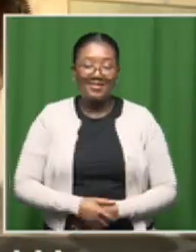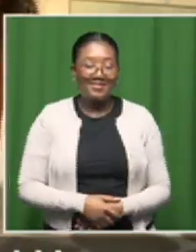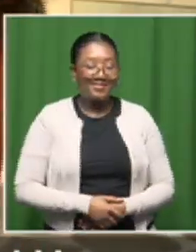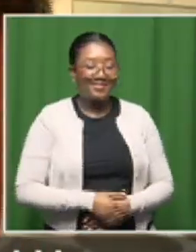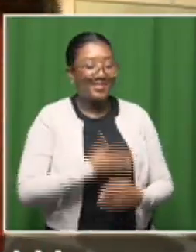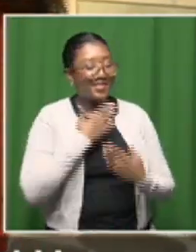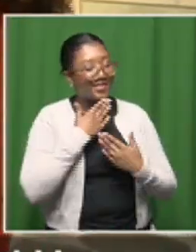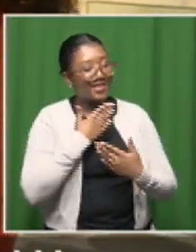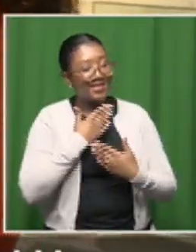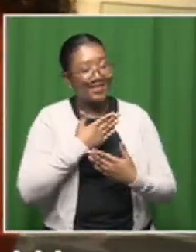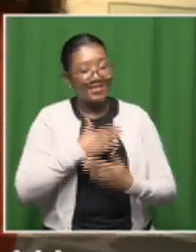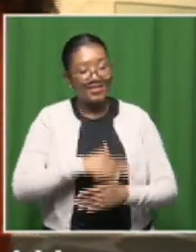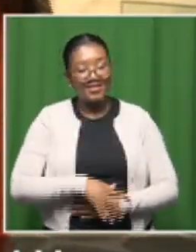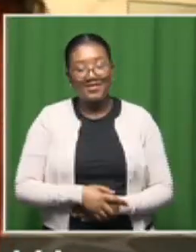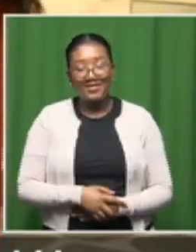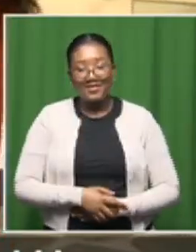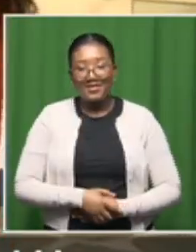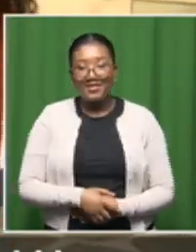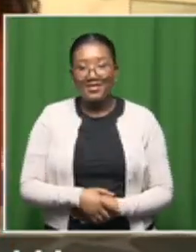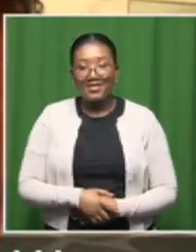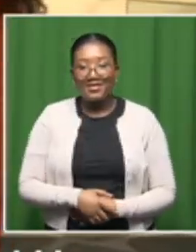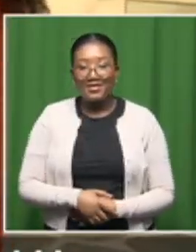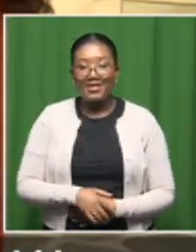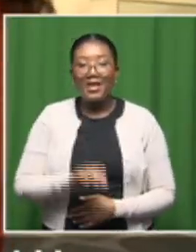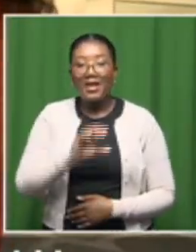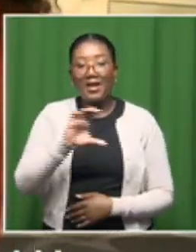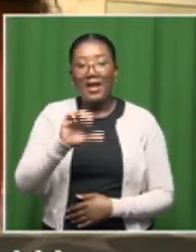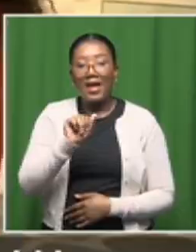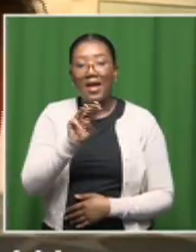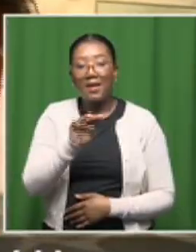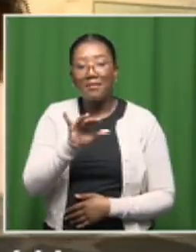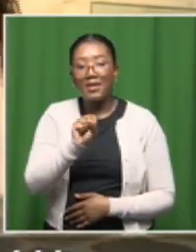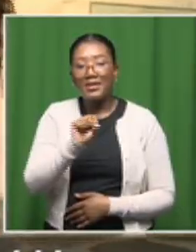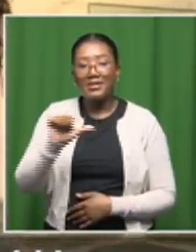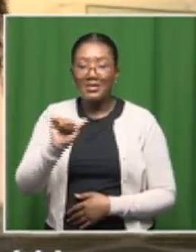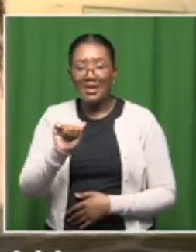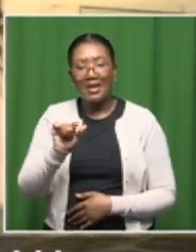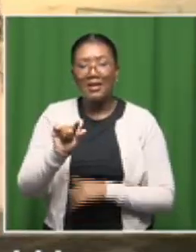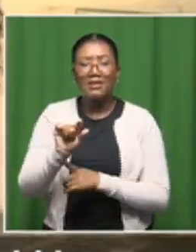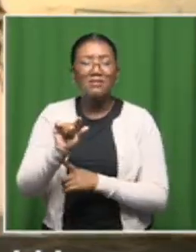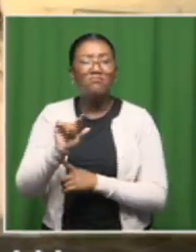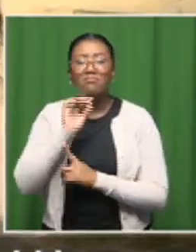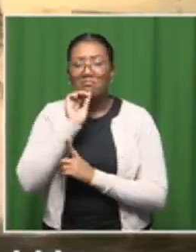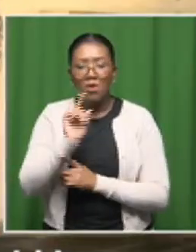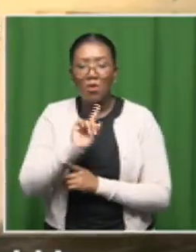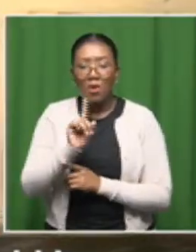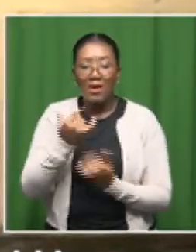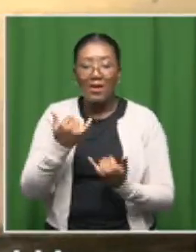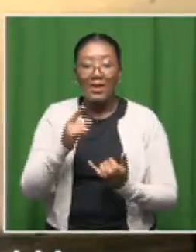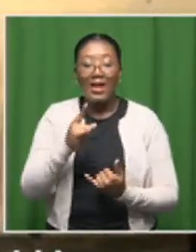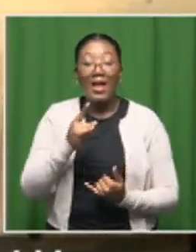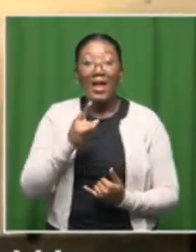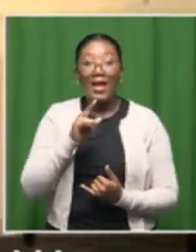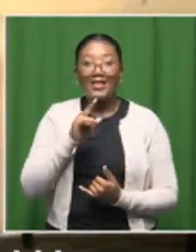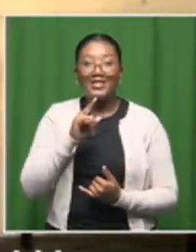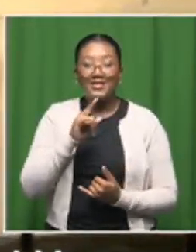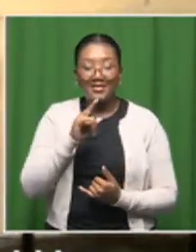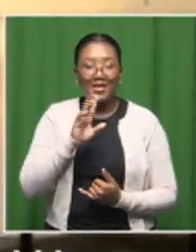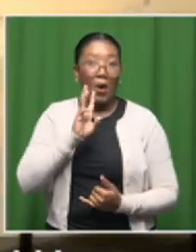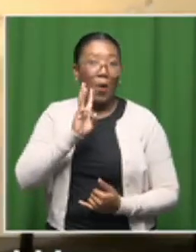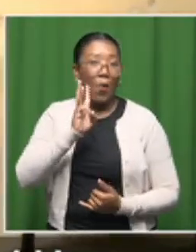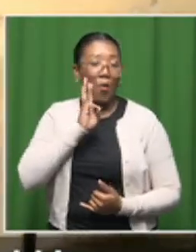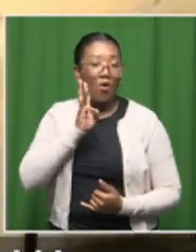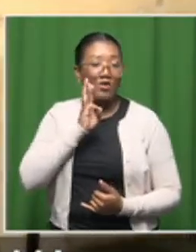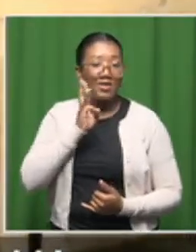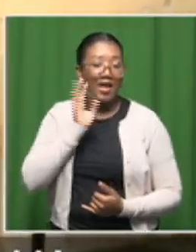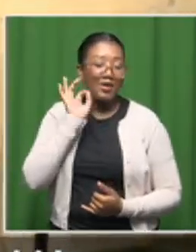me. So, Elise, what does Camissa mean? Camissa means sweet water for all. The word Camissa